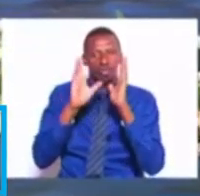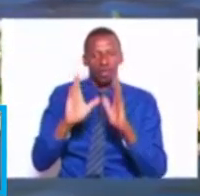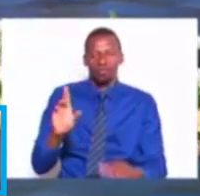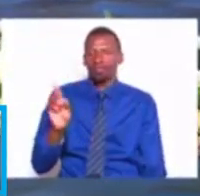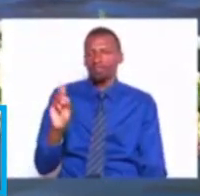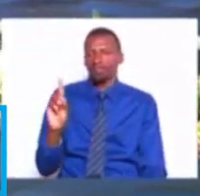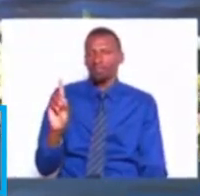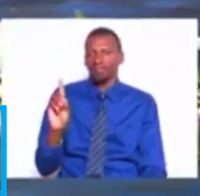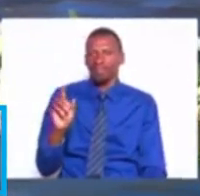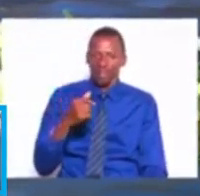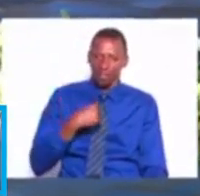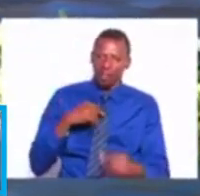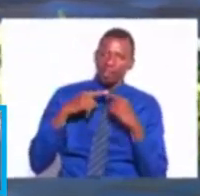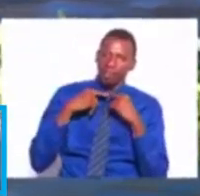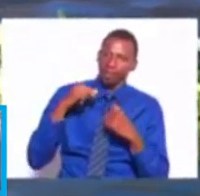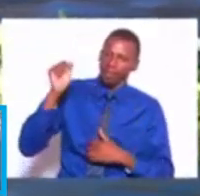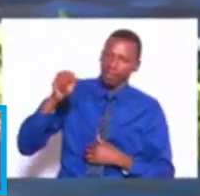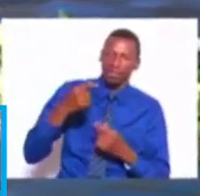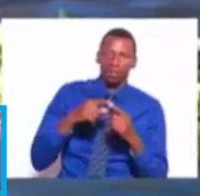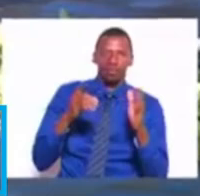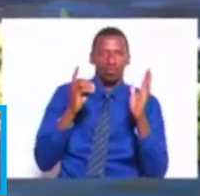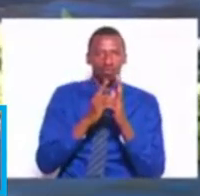I'm a pastor, yes, but I'm not a doctor.